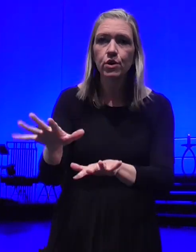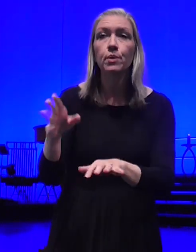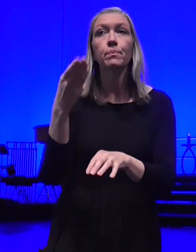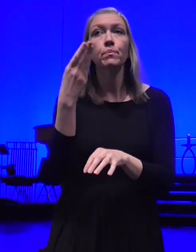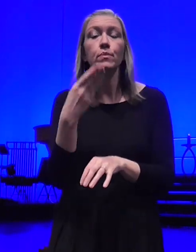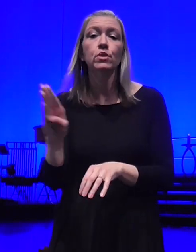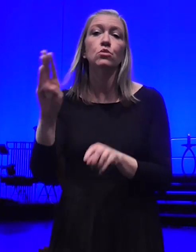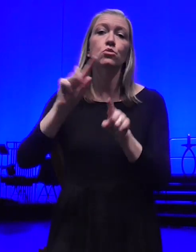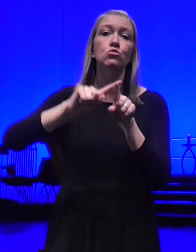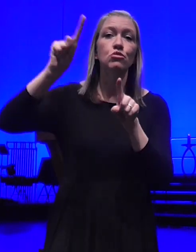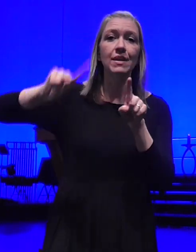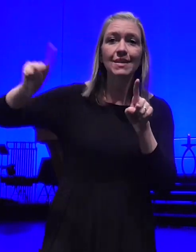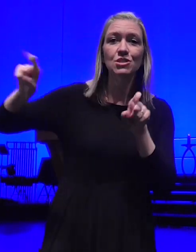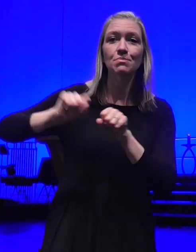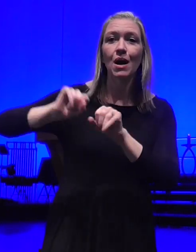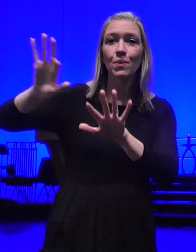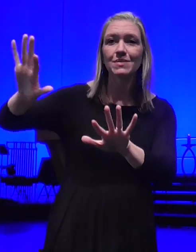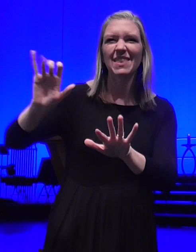song.